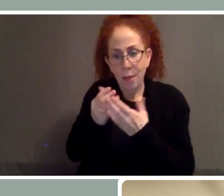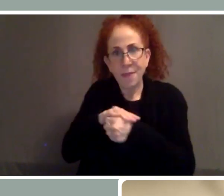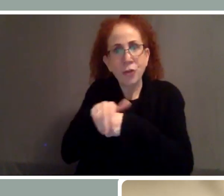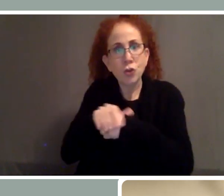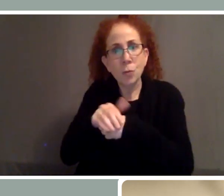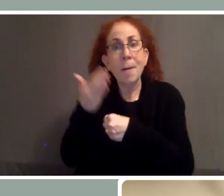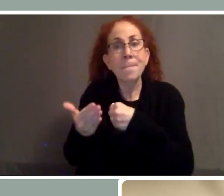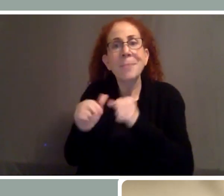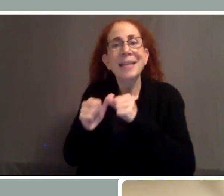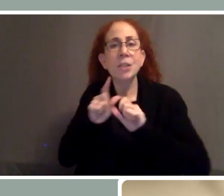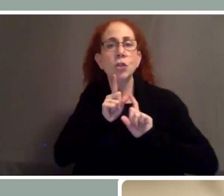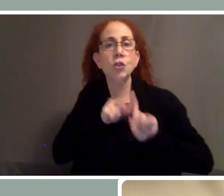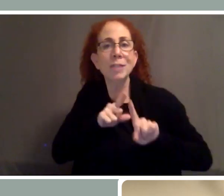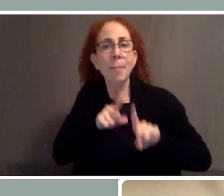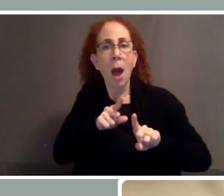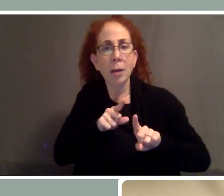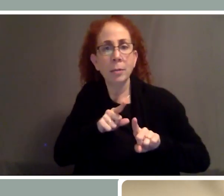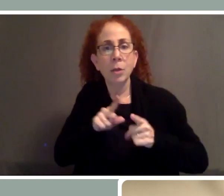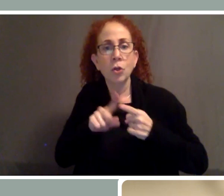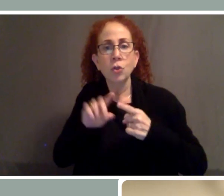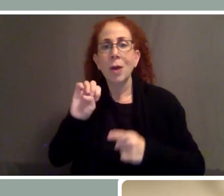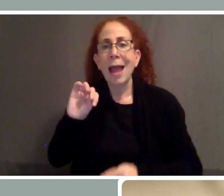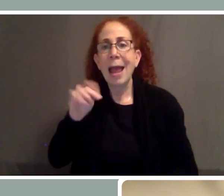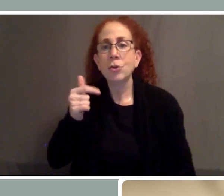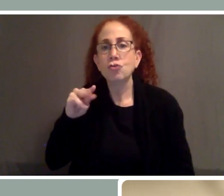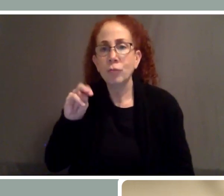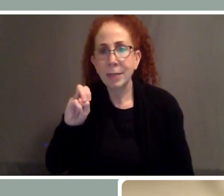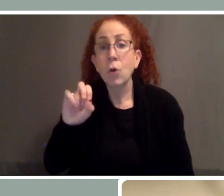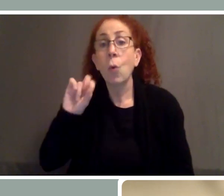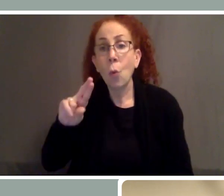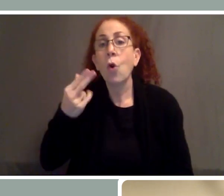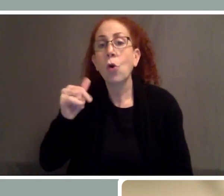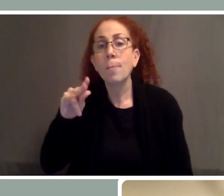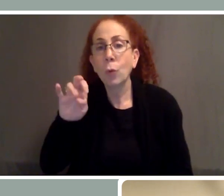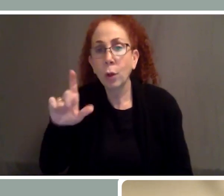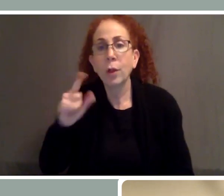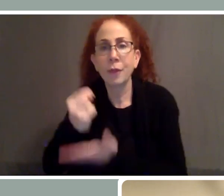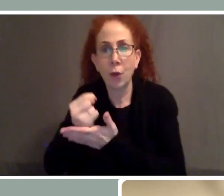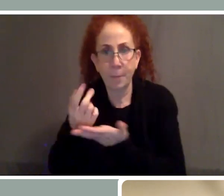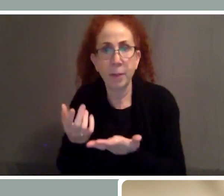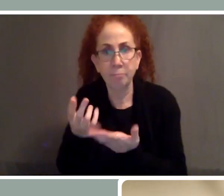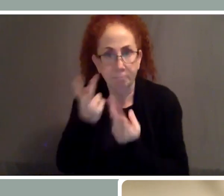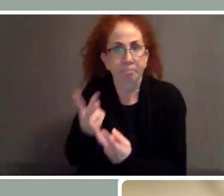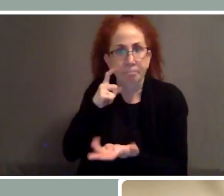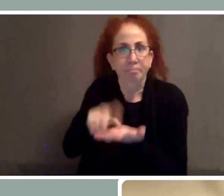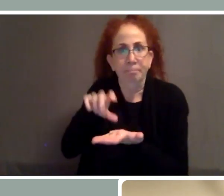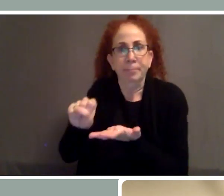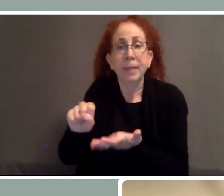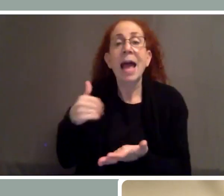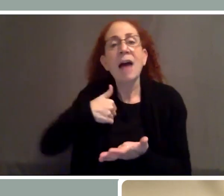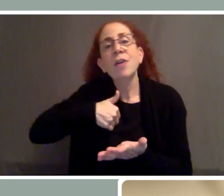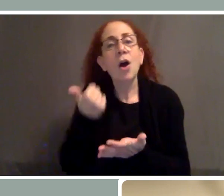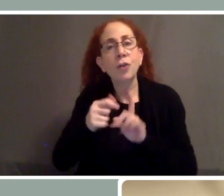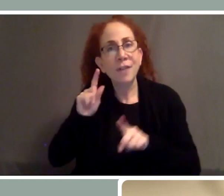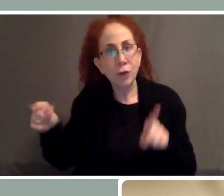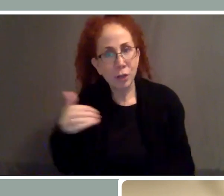to be responsive to endocrine therapy or to hormonal therapy. And there's actually a variation on that